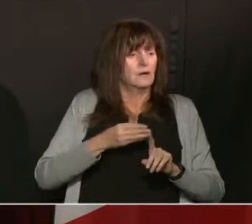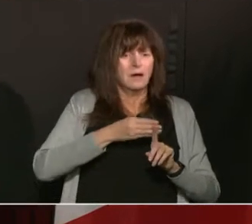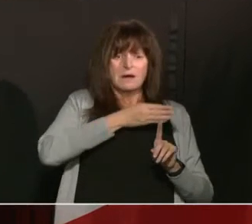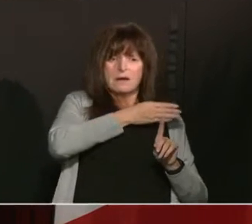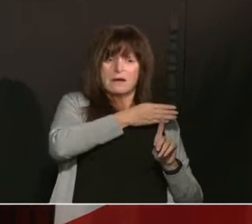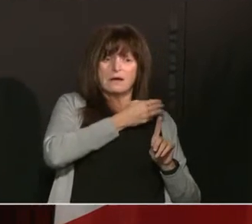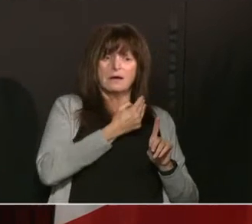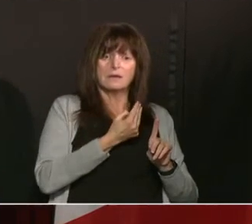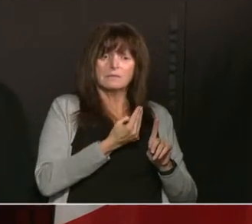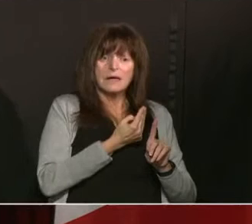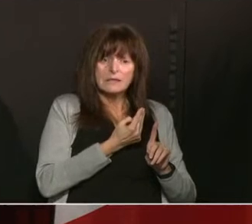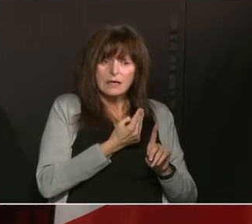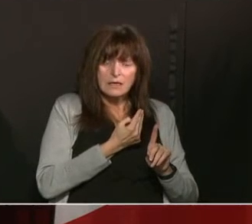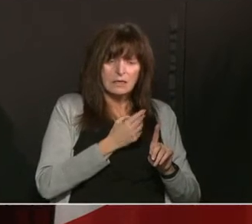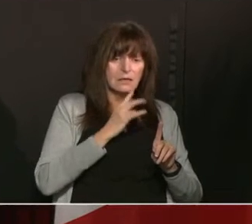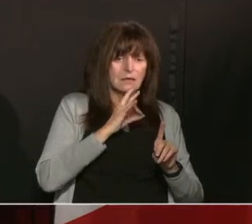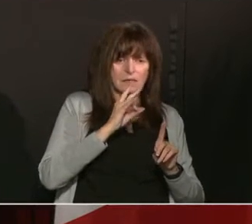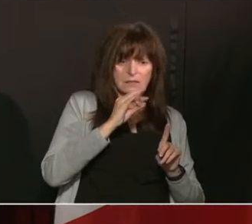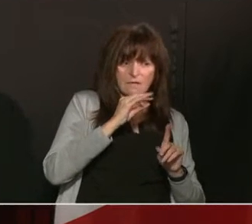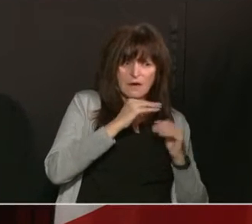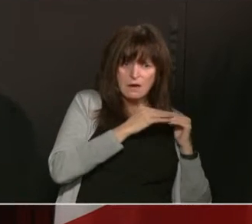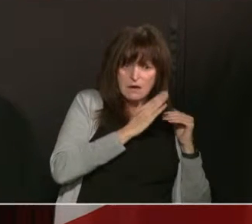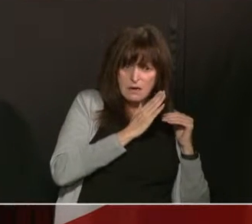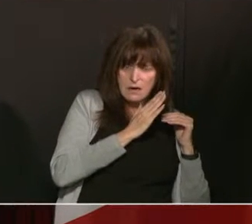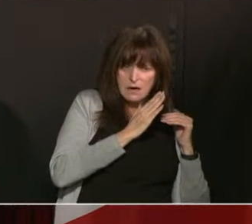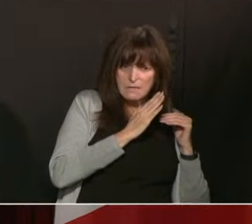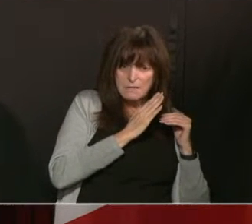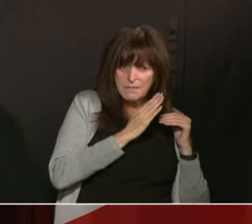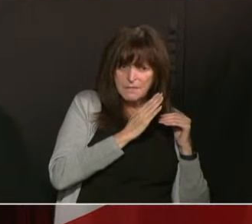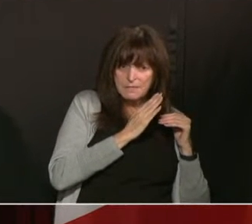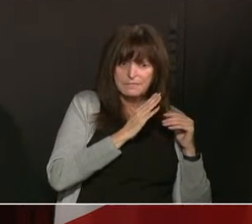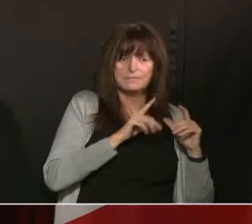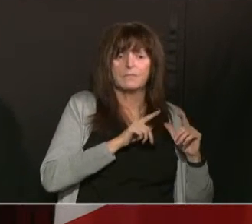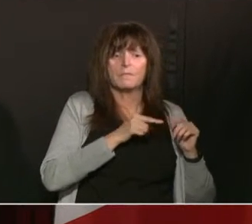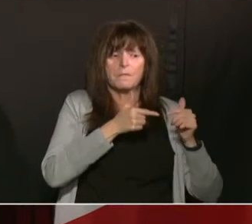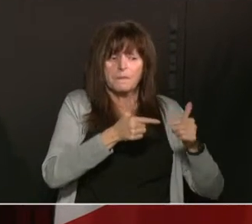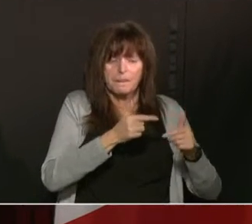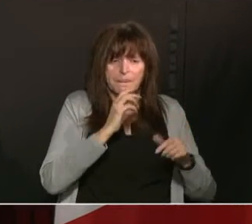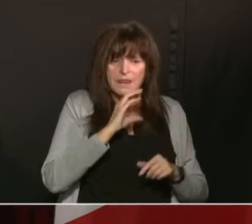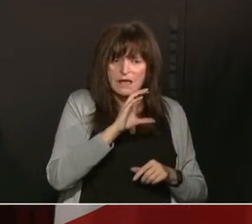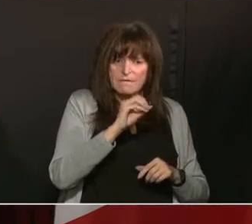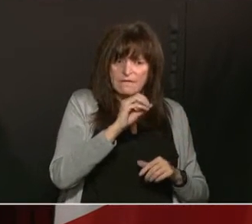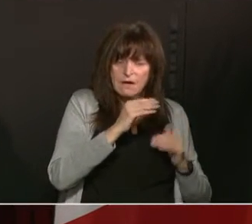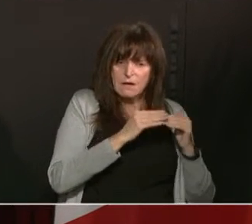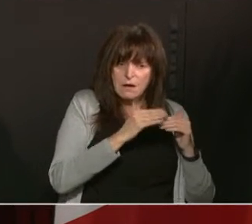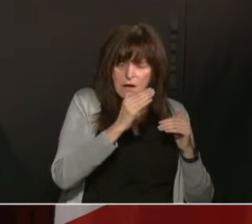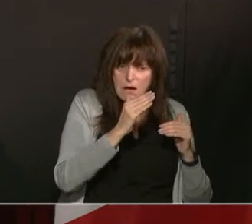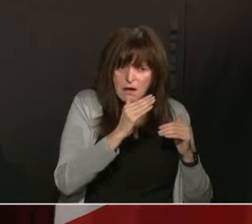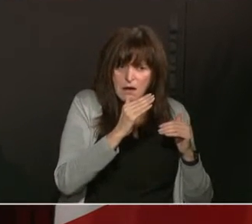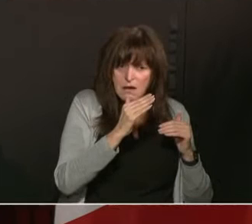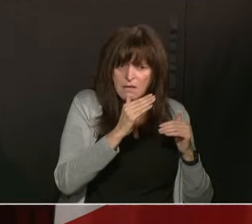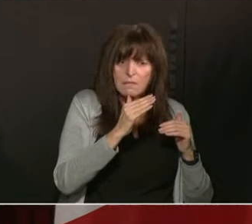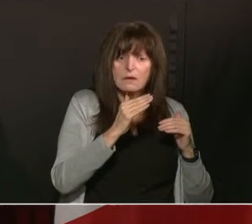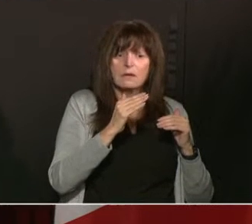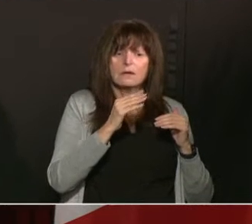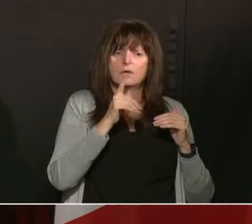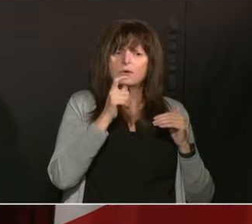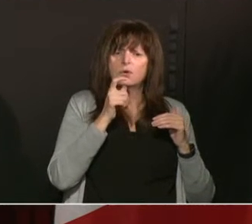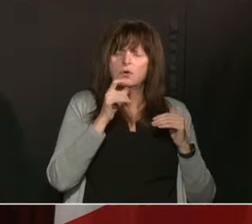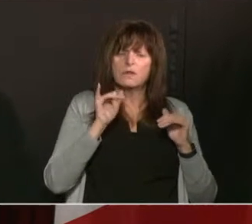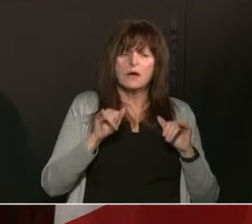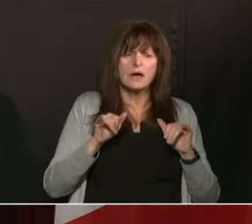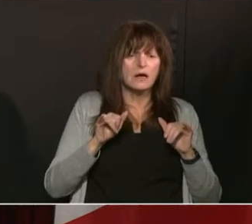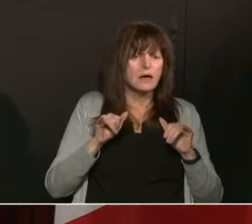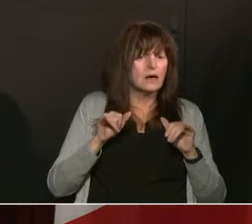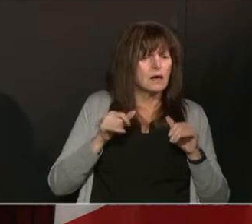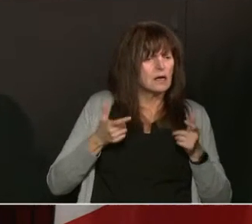over 70, then over 50, as well as immune suppressed, and then we've opened it up in a phased manner.